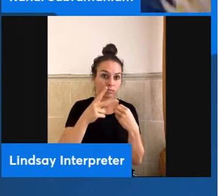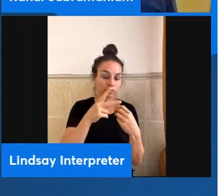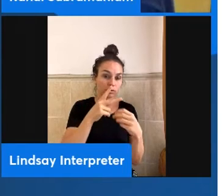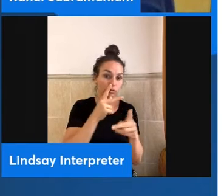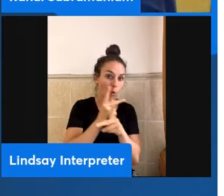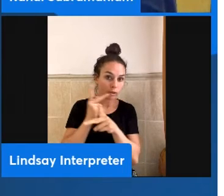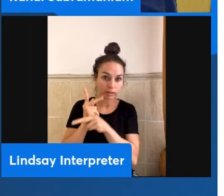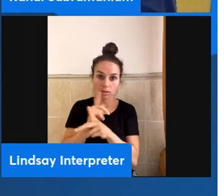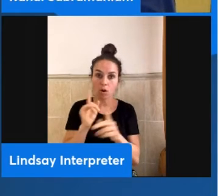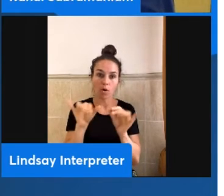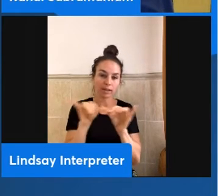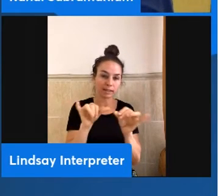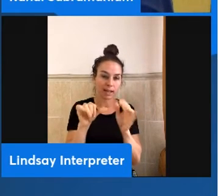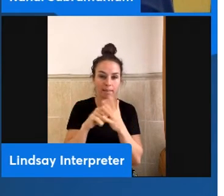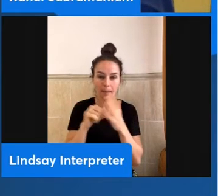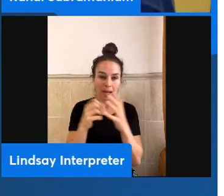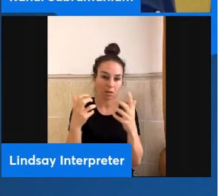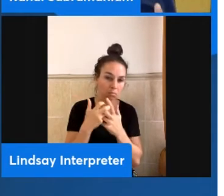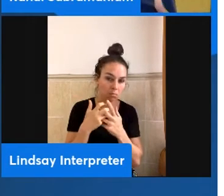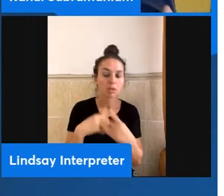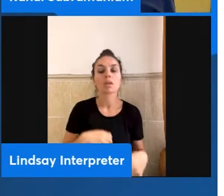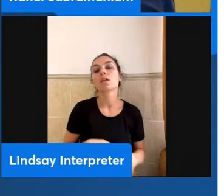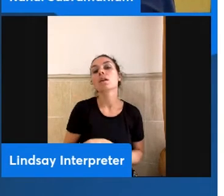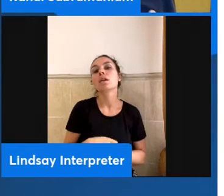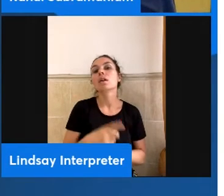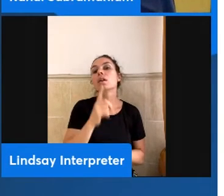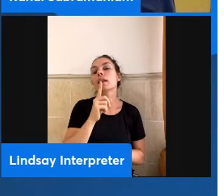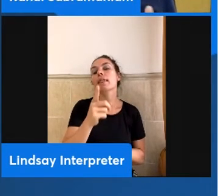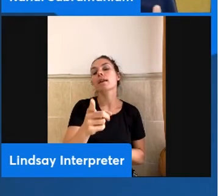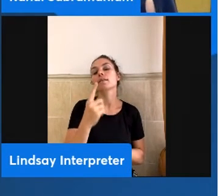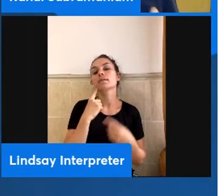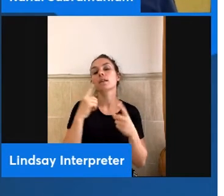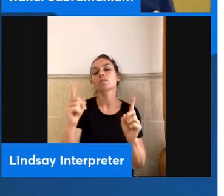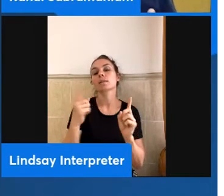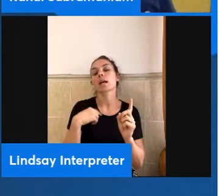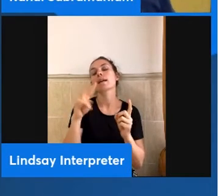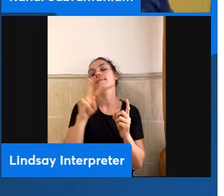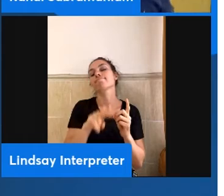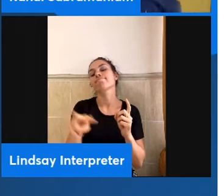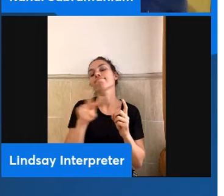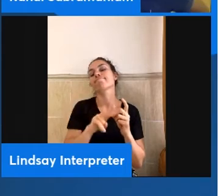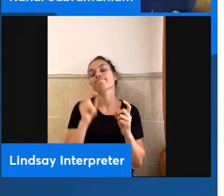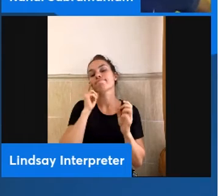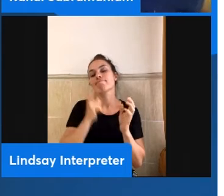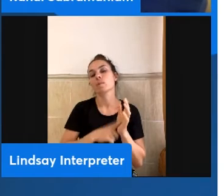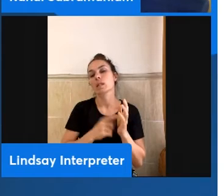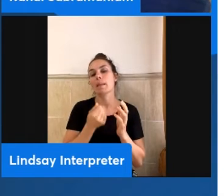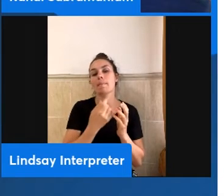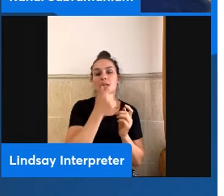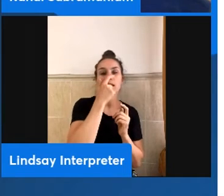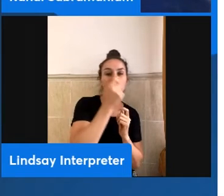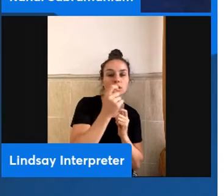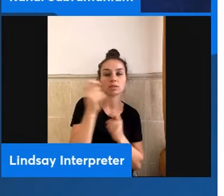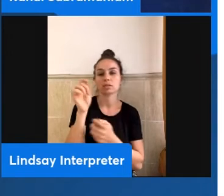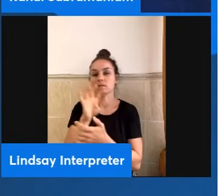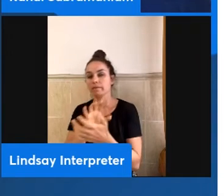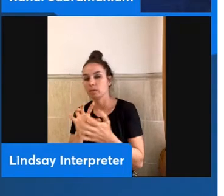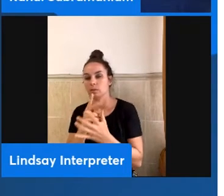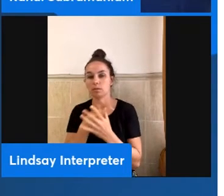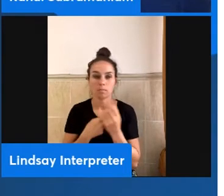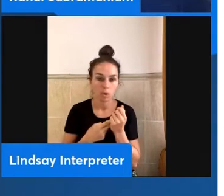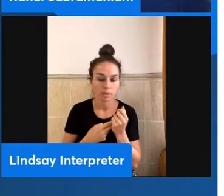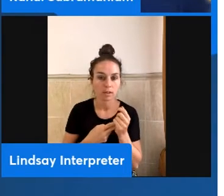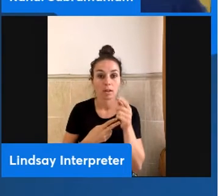This announcement I find interesting and confusing at the same time. So this announcement seems